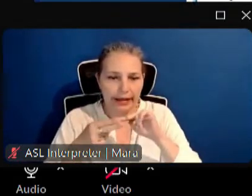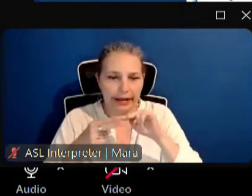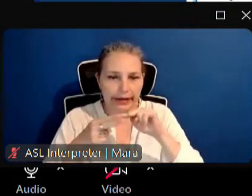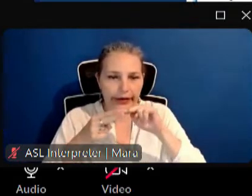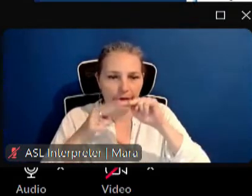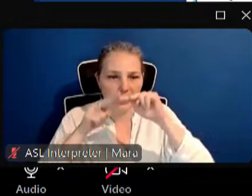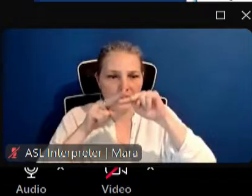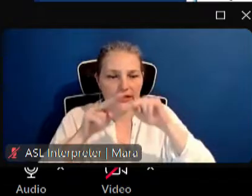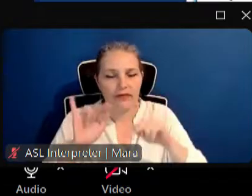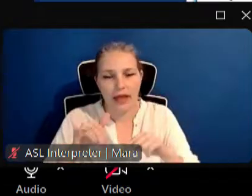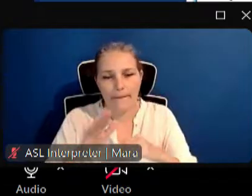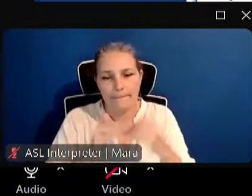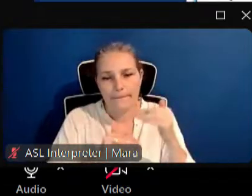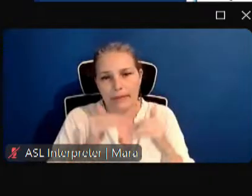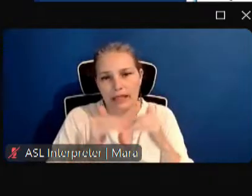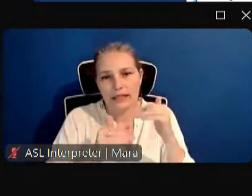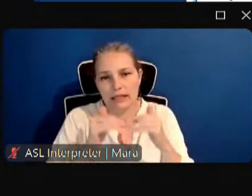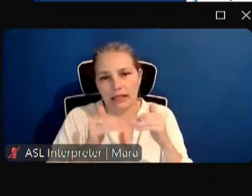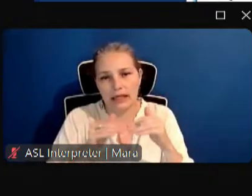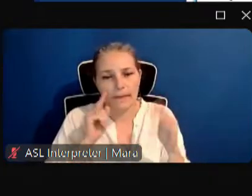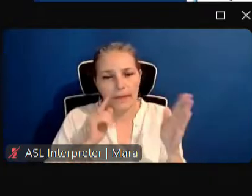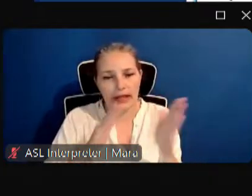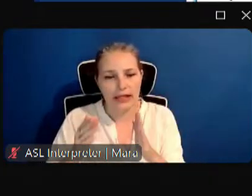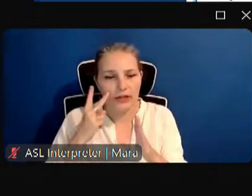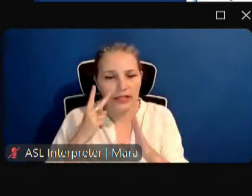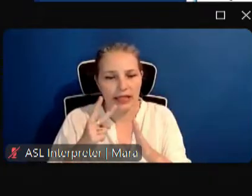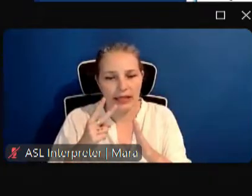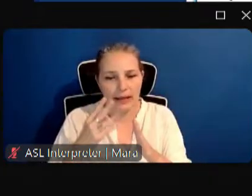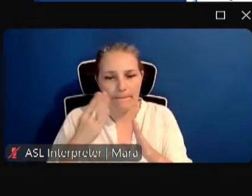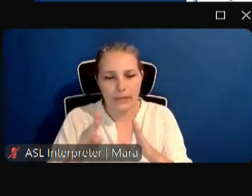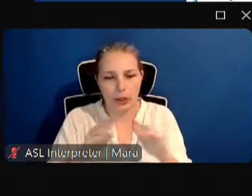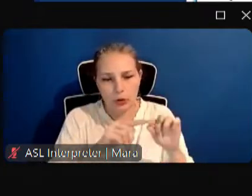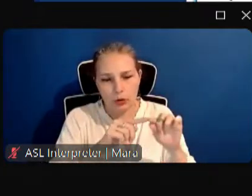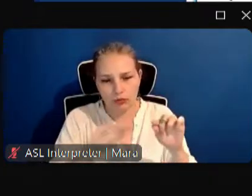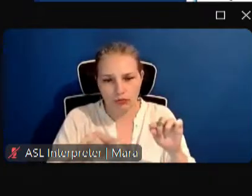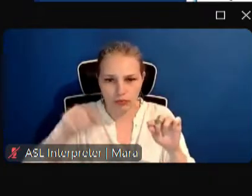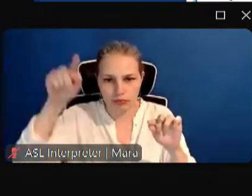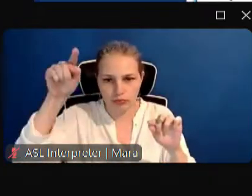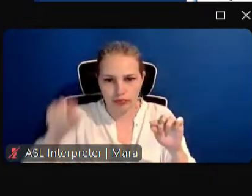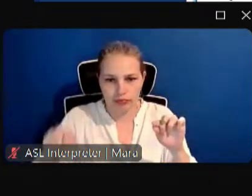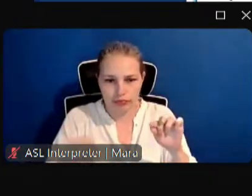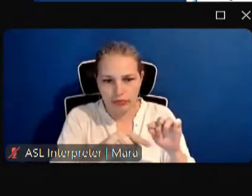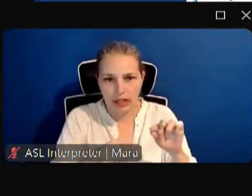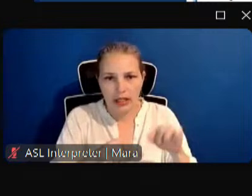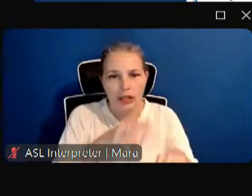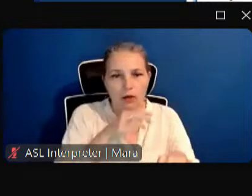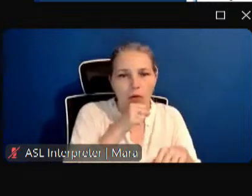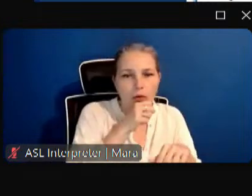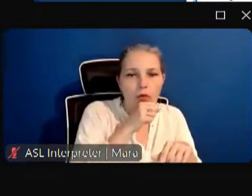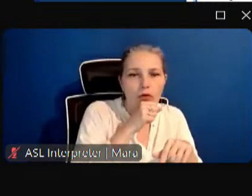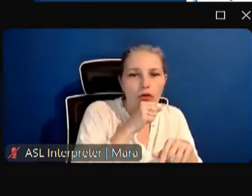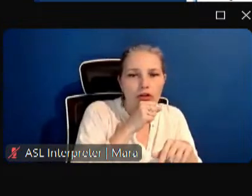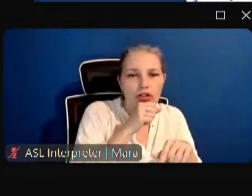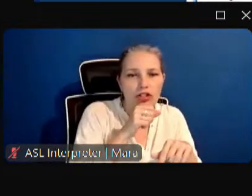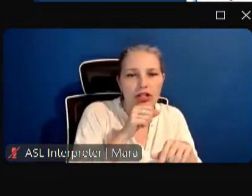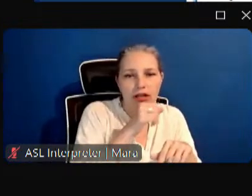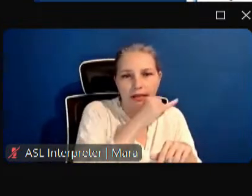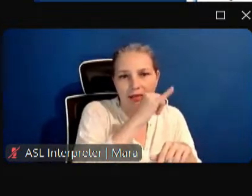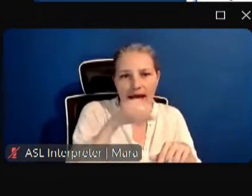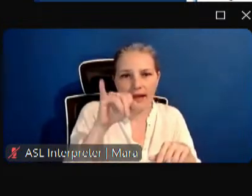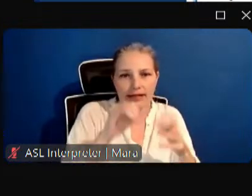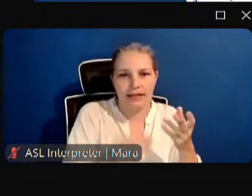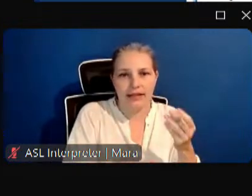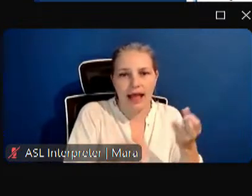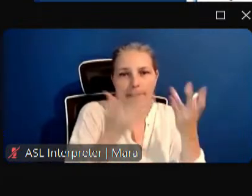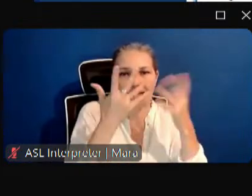building plans with the blue line. The orange line is the number of days for initial submittal reviews, and the green line is the number